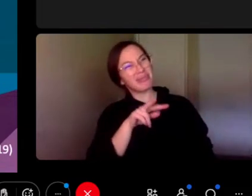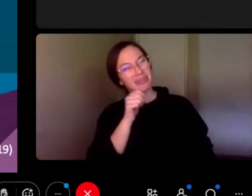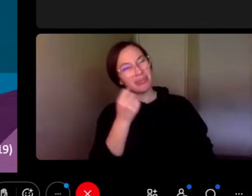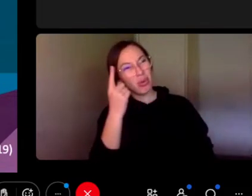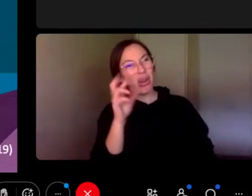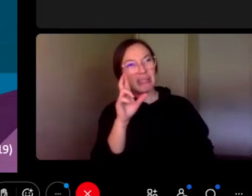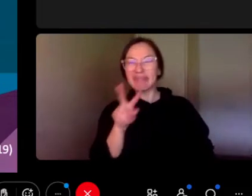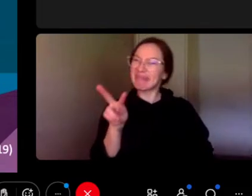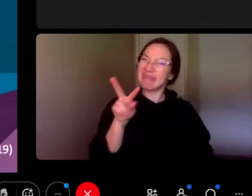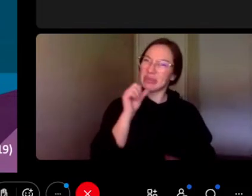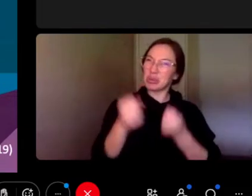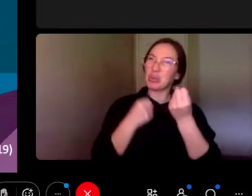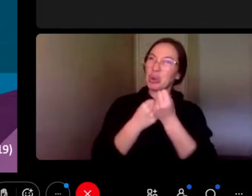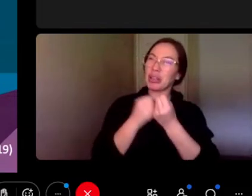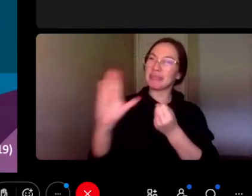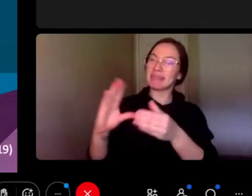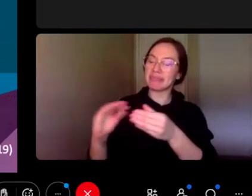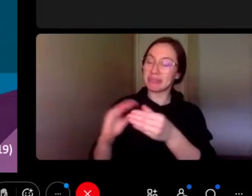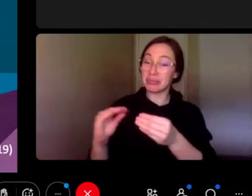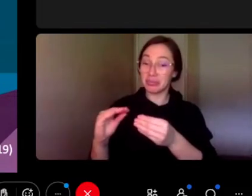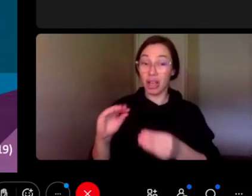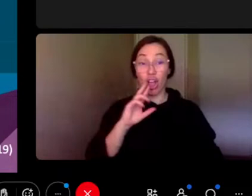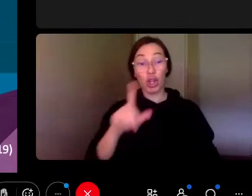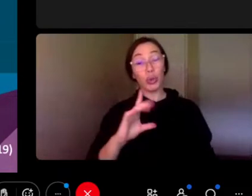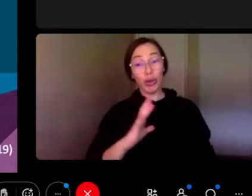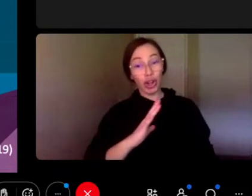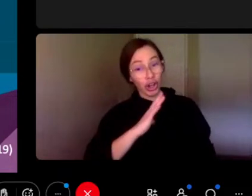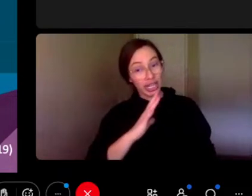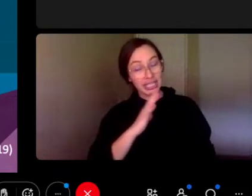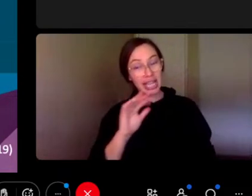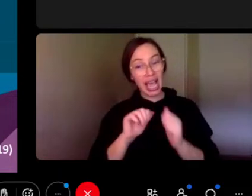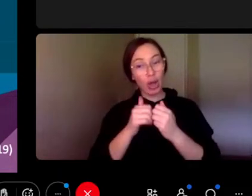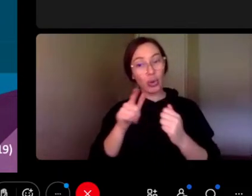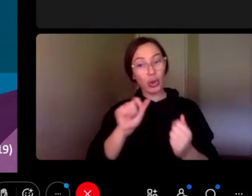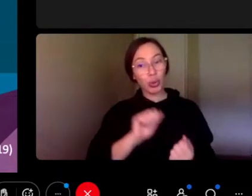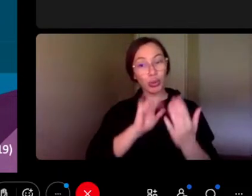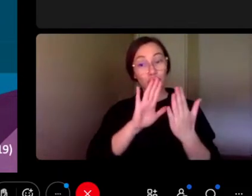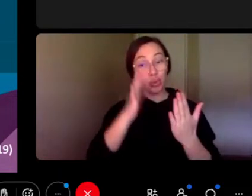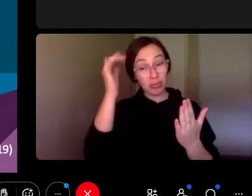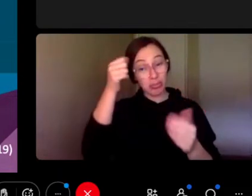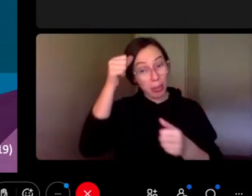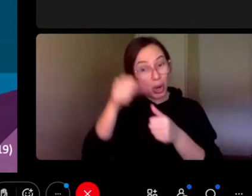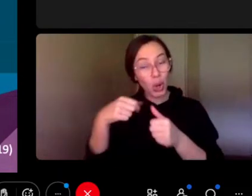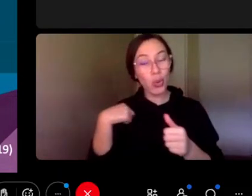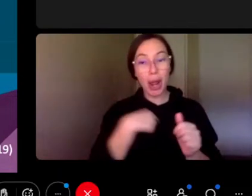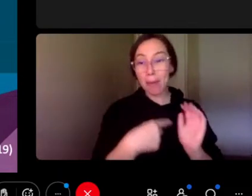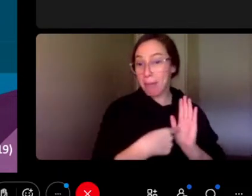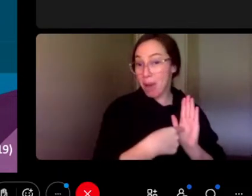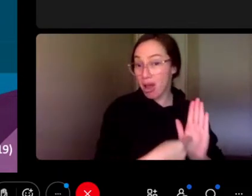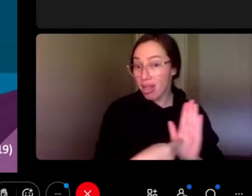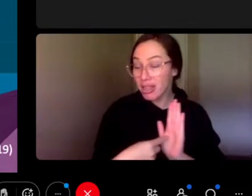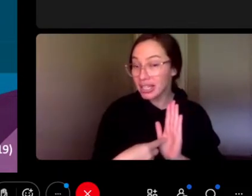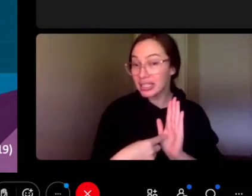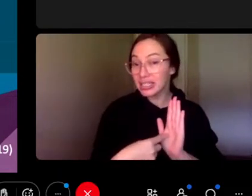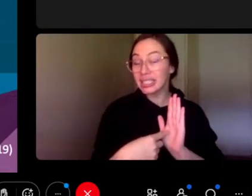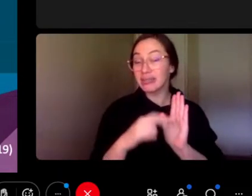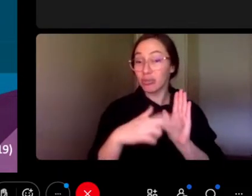support. Are you courteous in the way you approach it? Again, we're modeling. Kids aren't